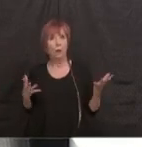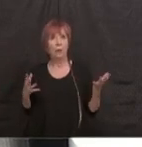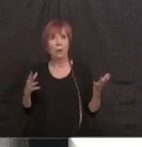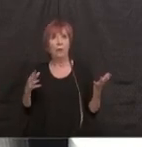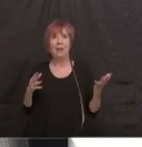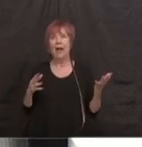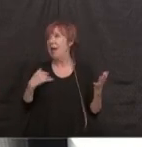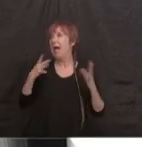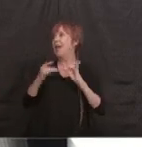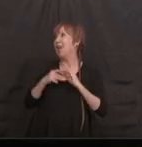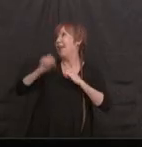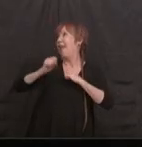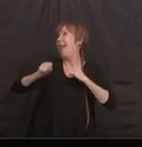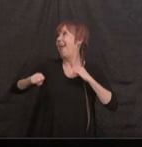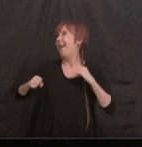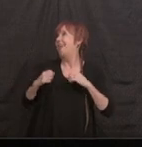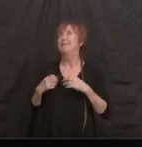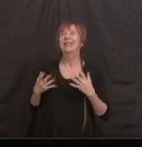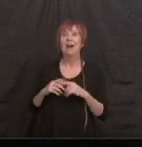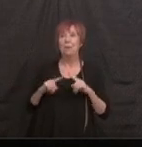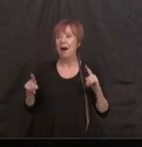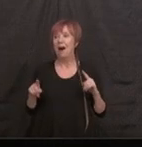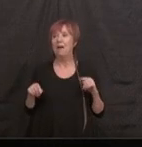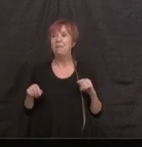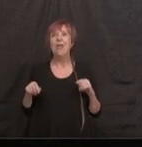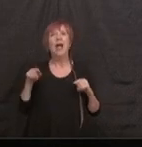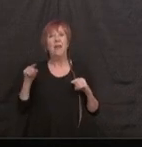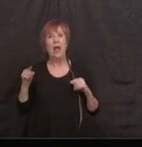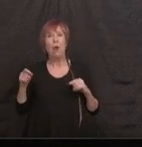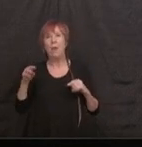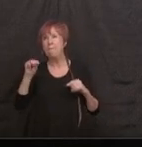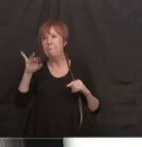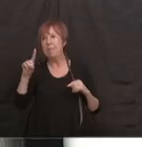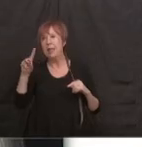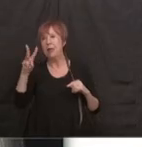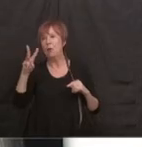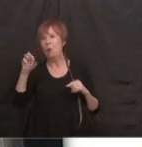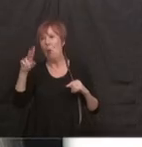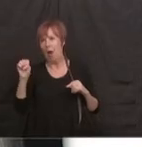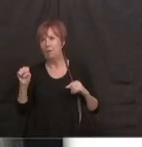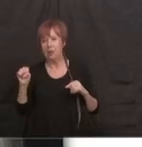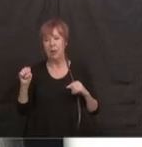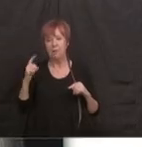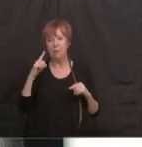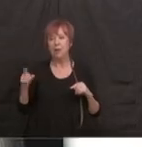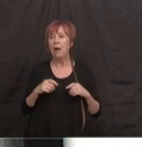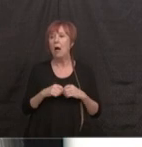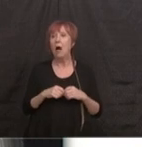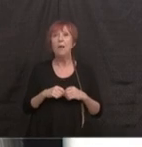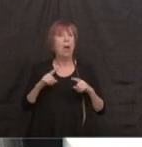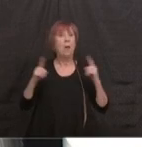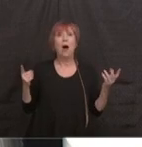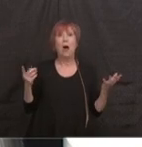can talk to you for hours, honestly. And so, you know, for us, everything we do at STARZ, whether it's hiring people like me,